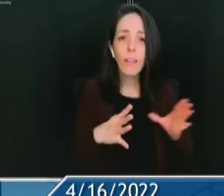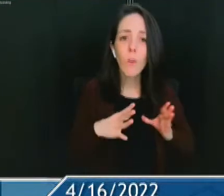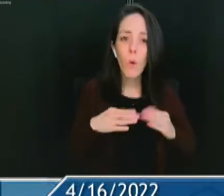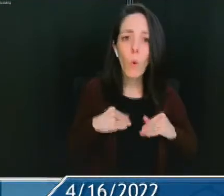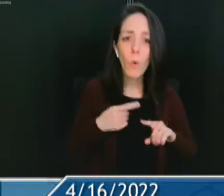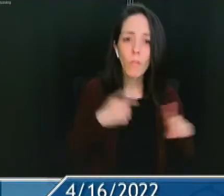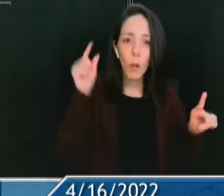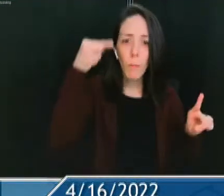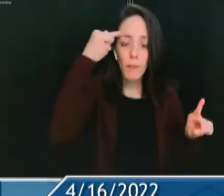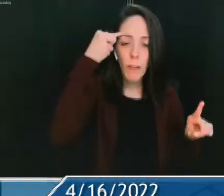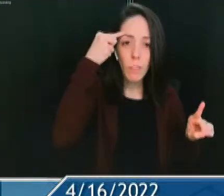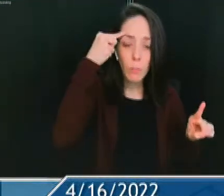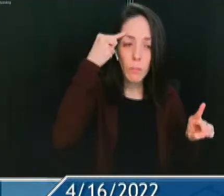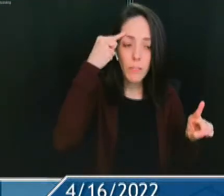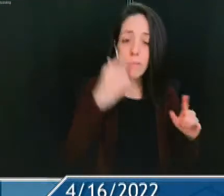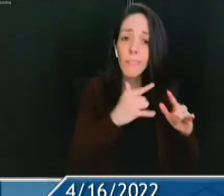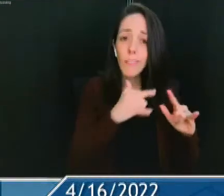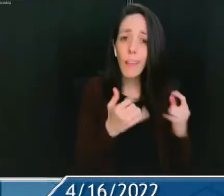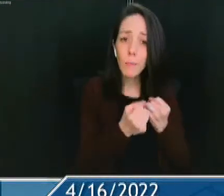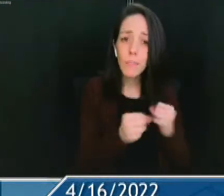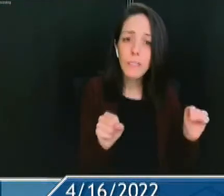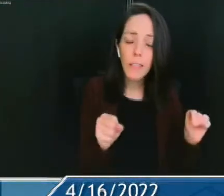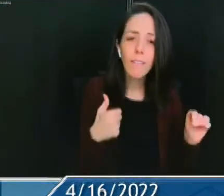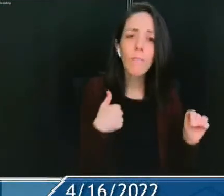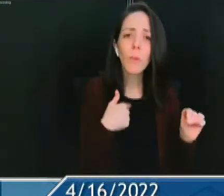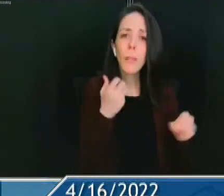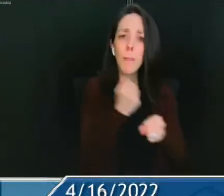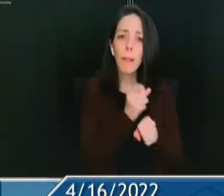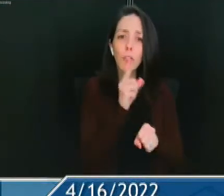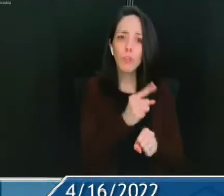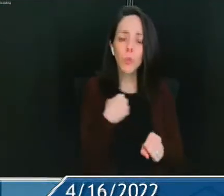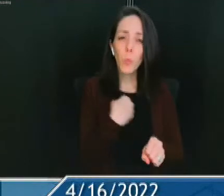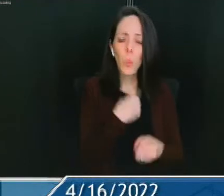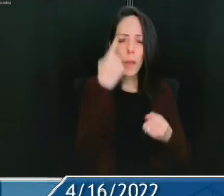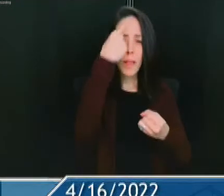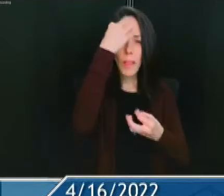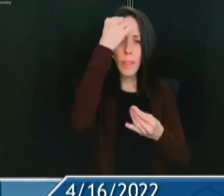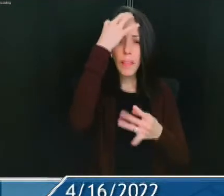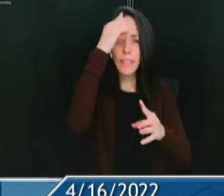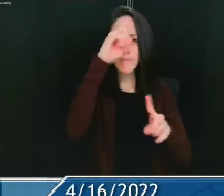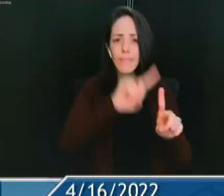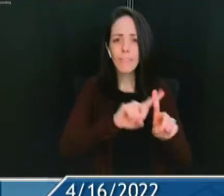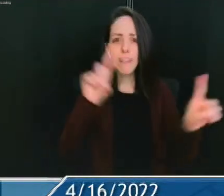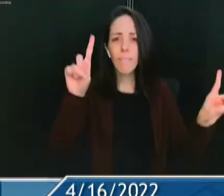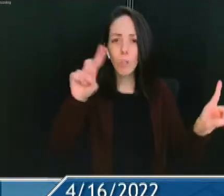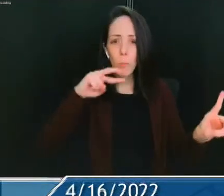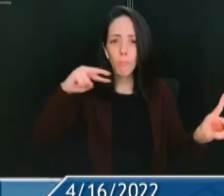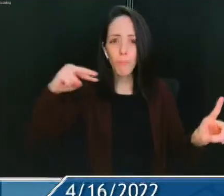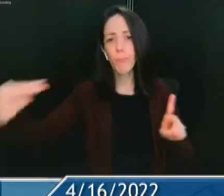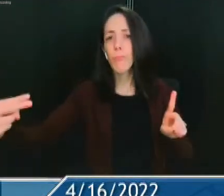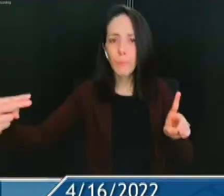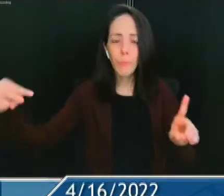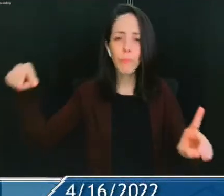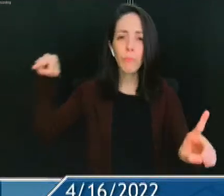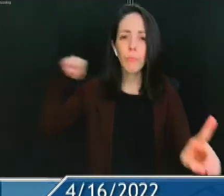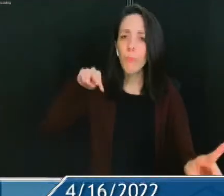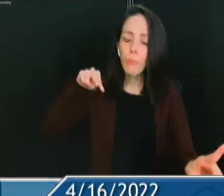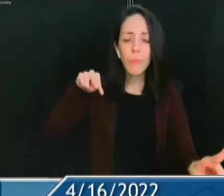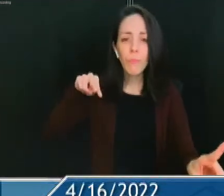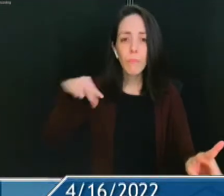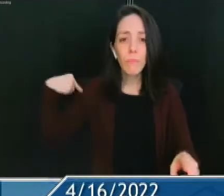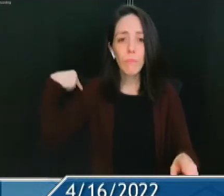governments. We need to actually make sure that we're thinking outside of the narrow boxes that we've been stuck in